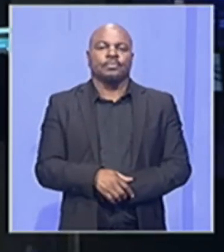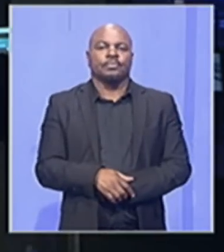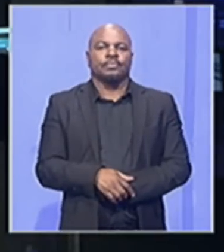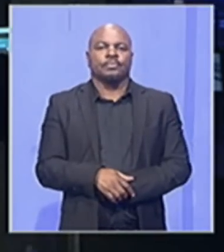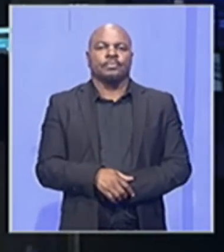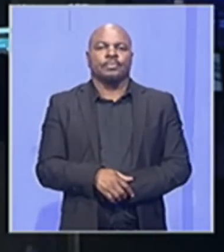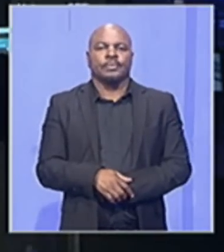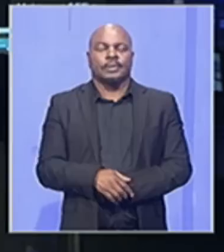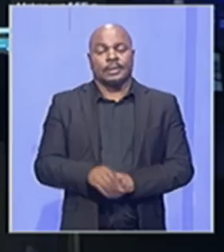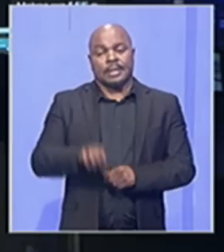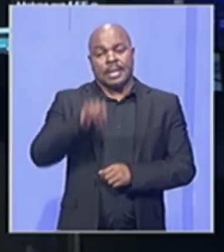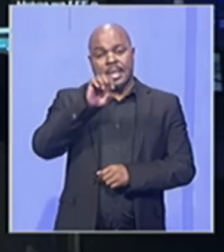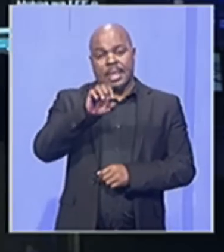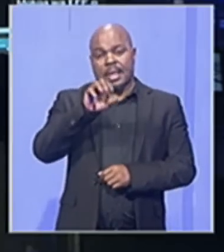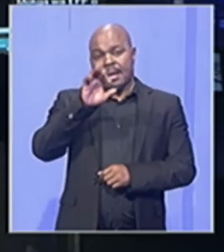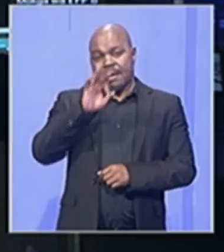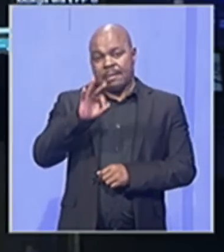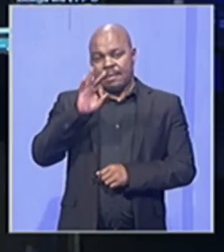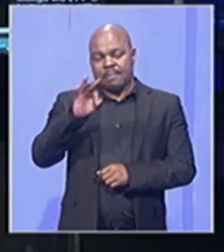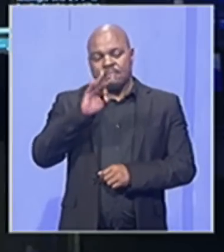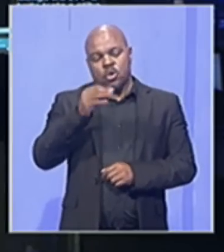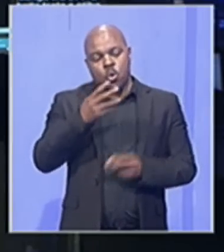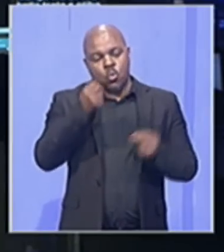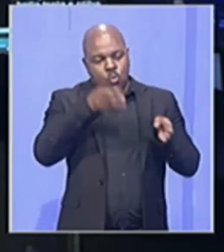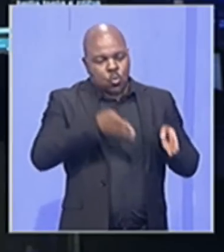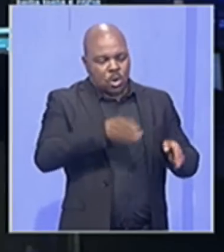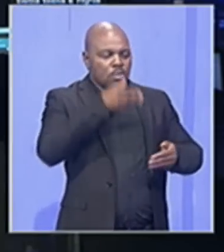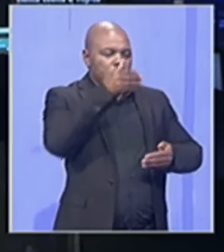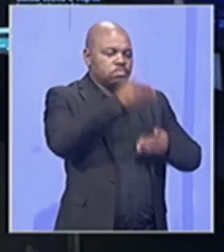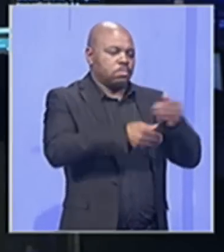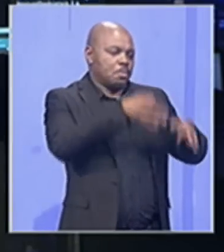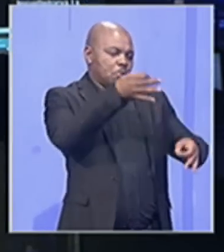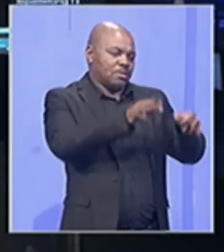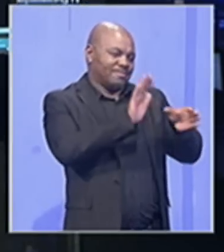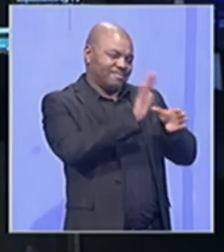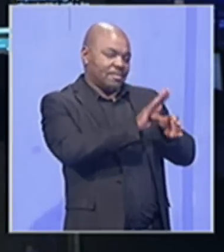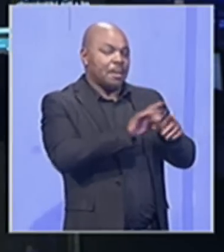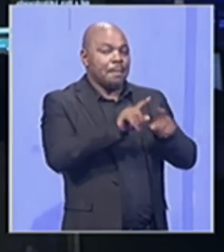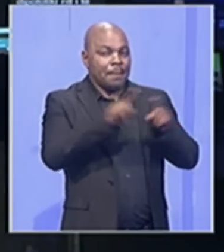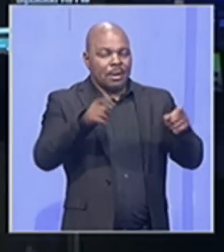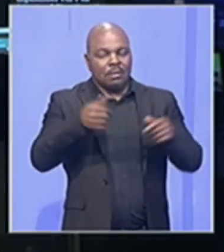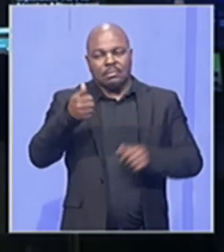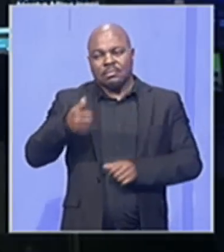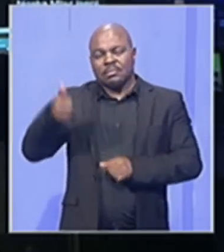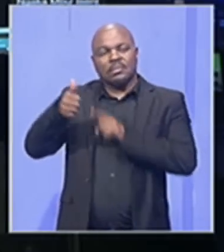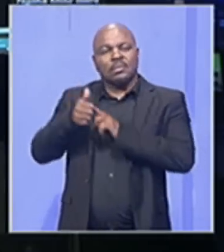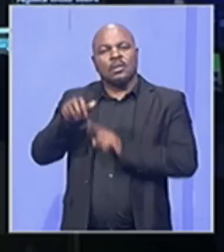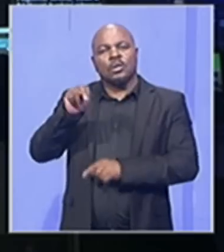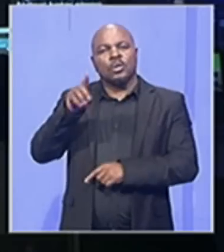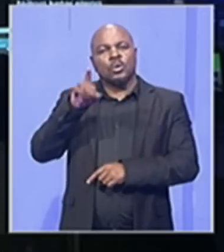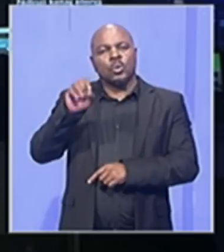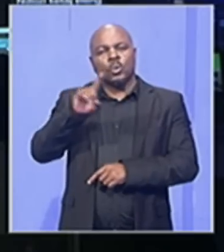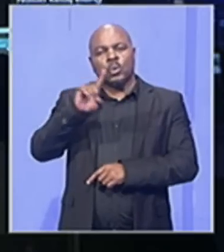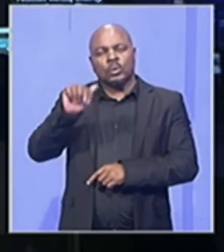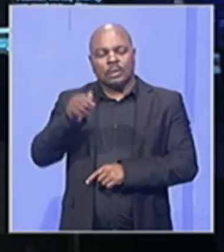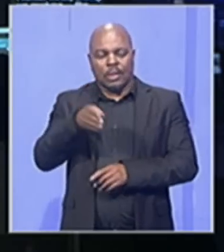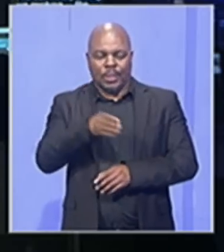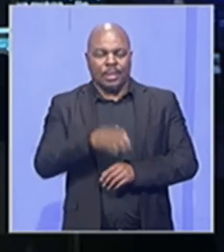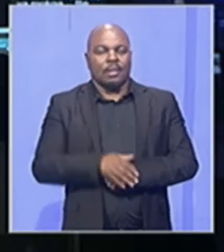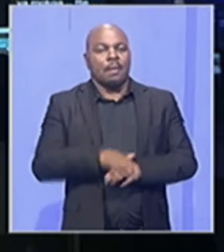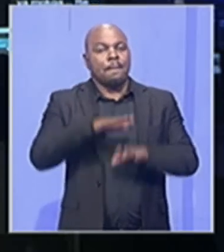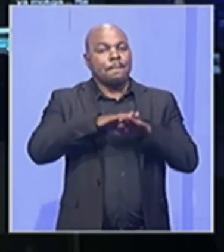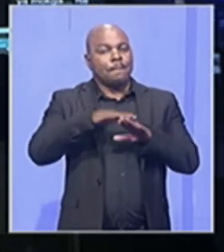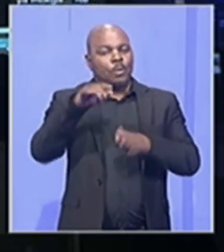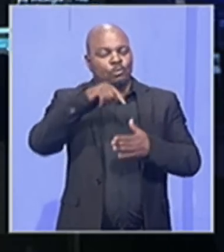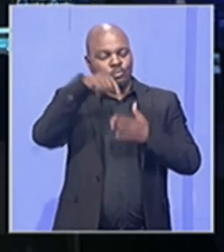Mokga wa EFF o betla tsela e ntjha lepatlelong la dipolotiki ntle le ngaka Mbuiseni Ndlozi ketapeleng ya mokga. Re lekola ditaba tsena le tse